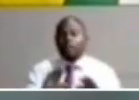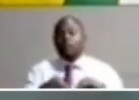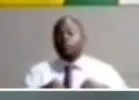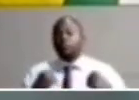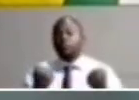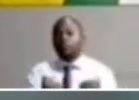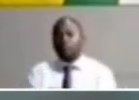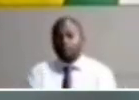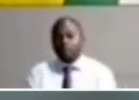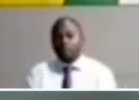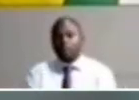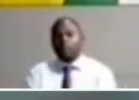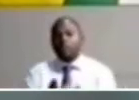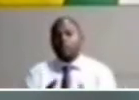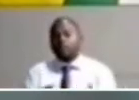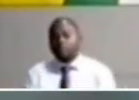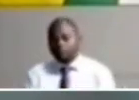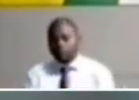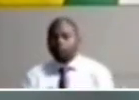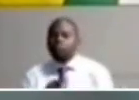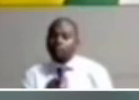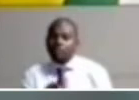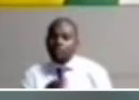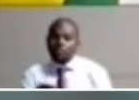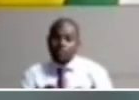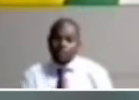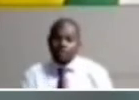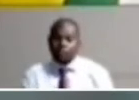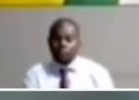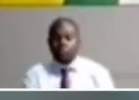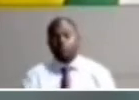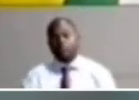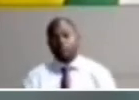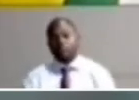society, short-lived though it may have been.